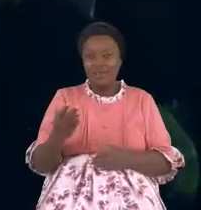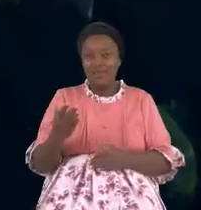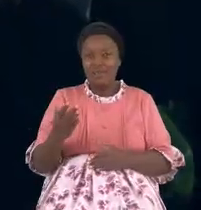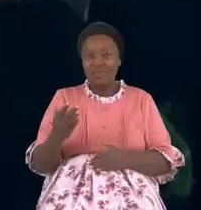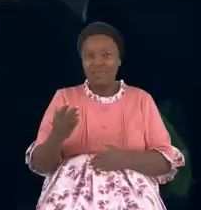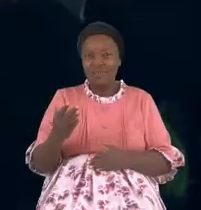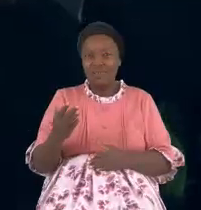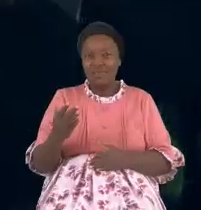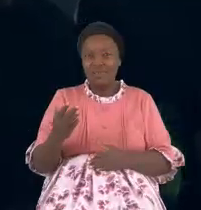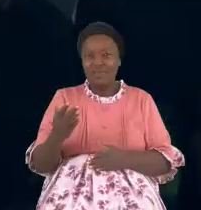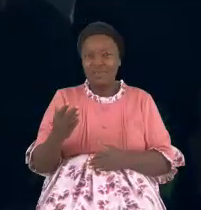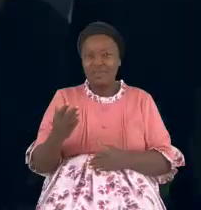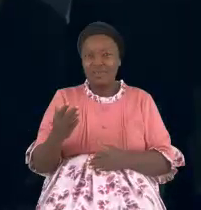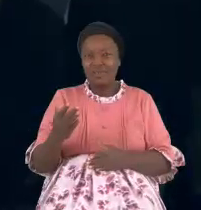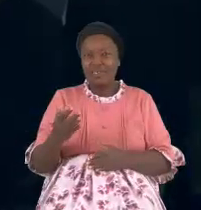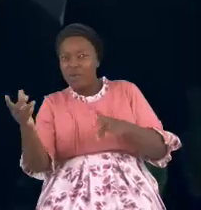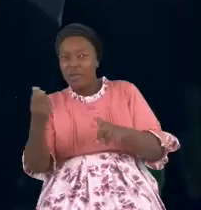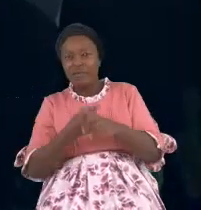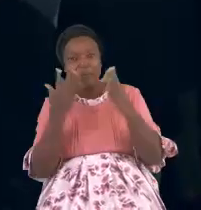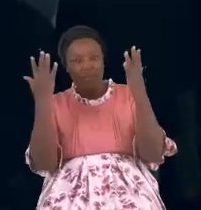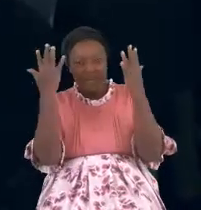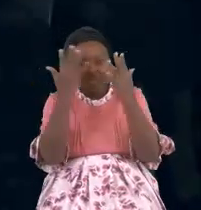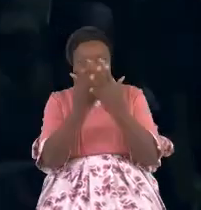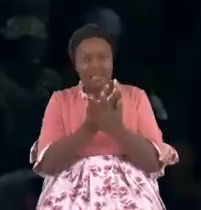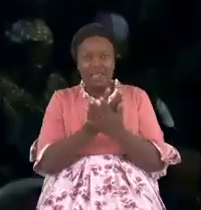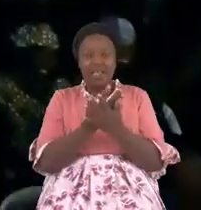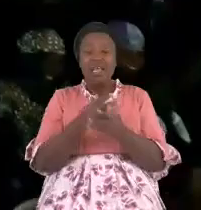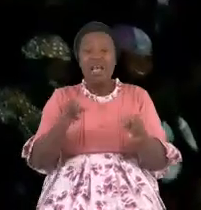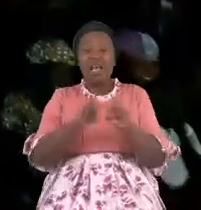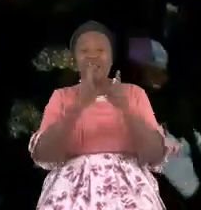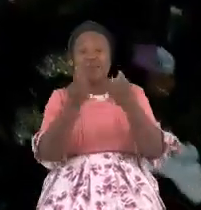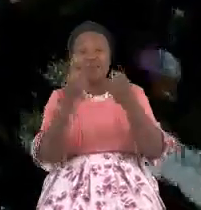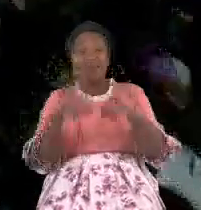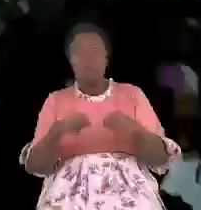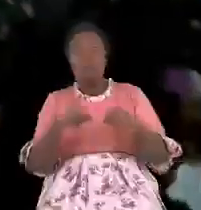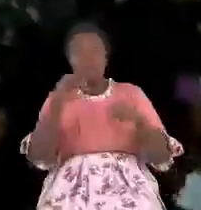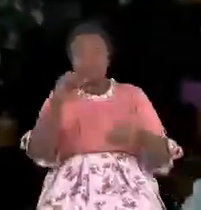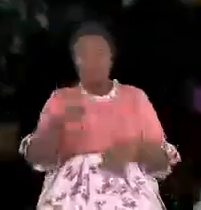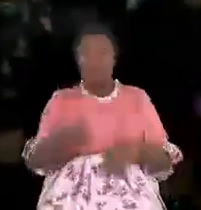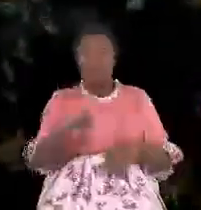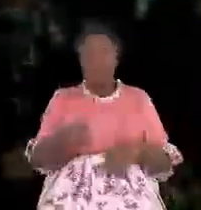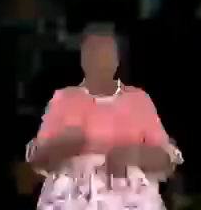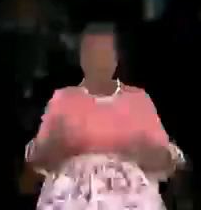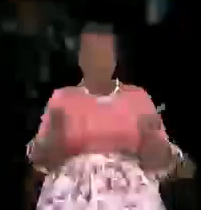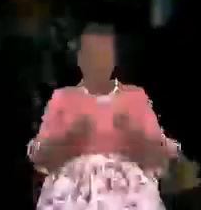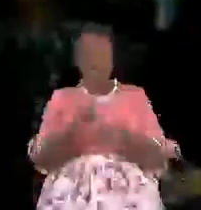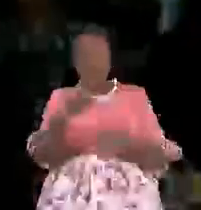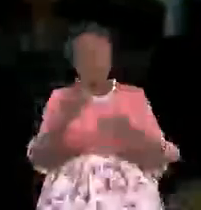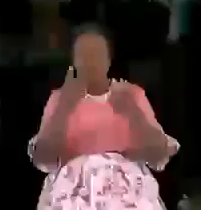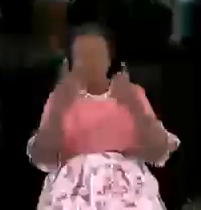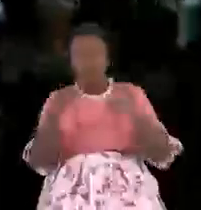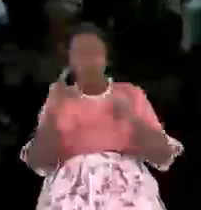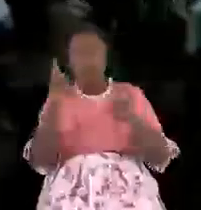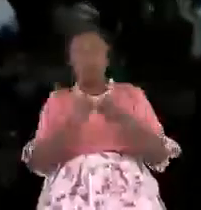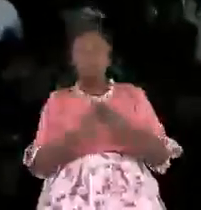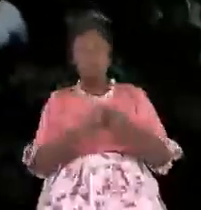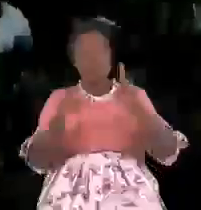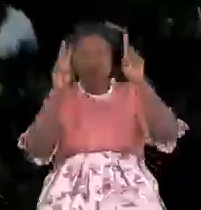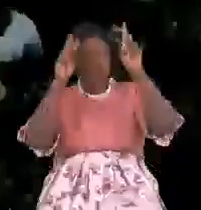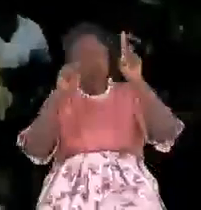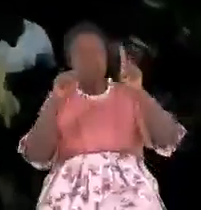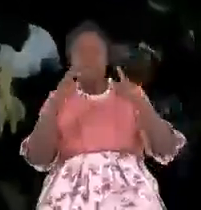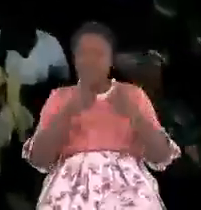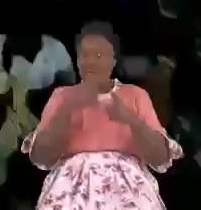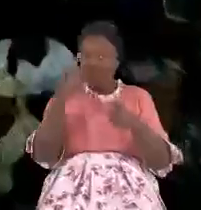come away from darkness as you come down as you come unto him then you